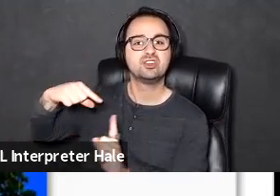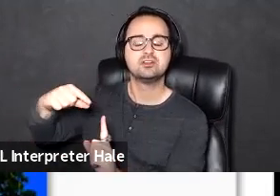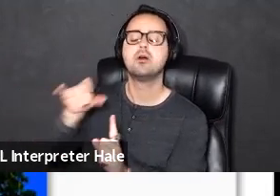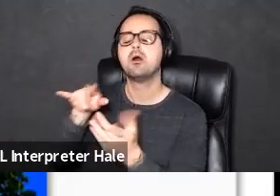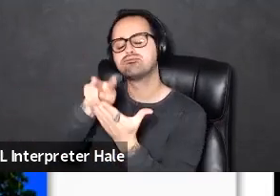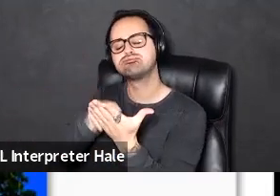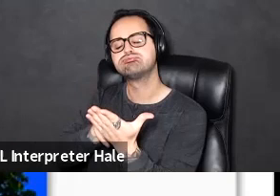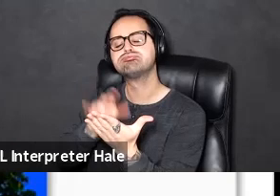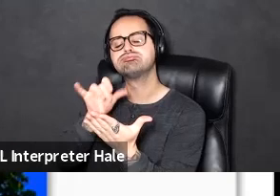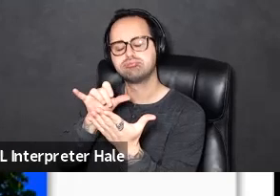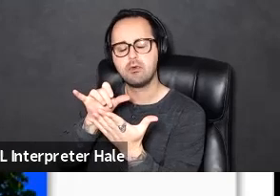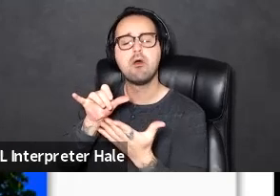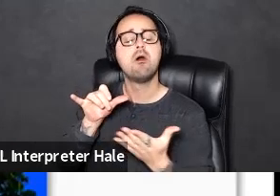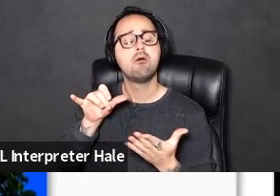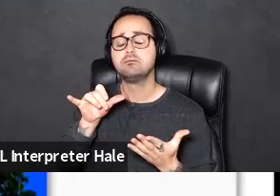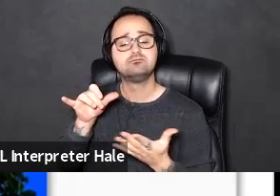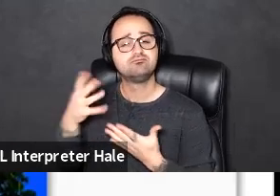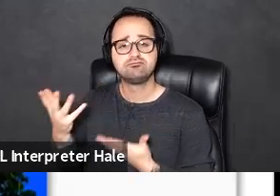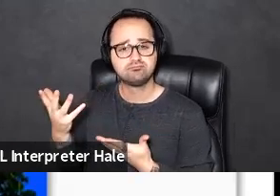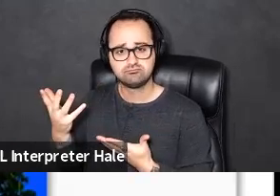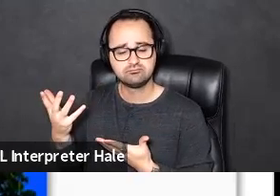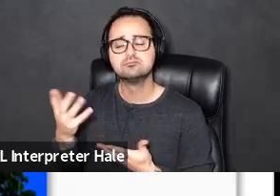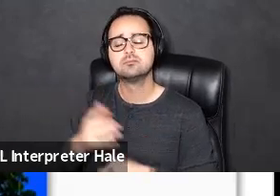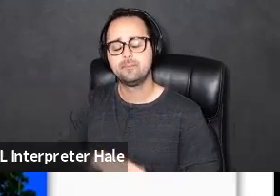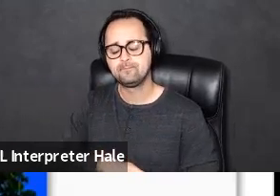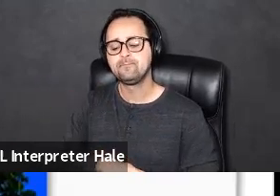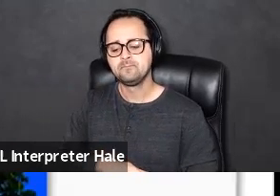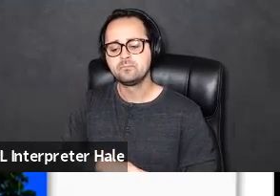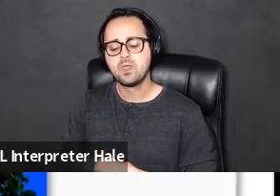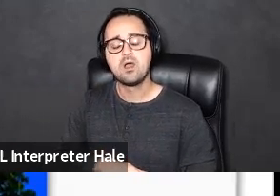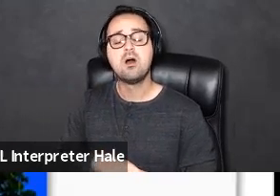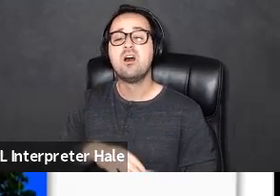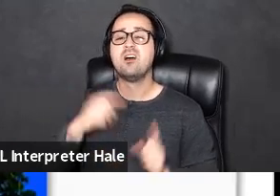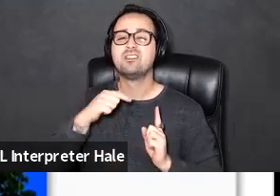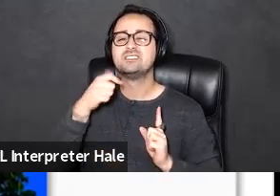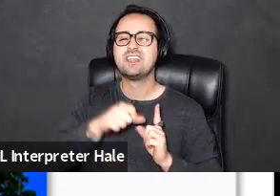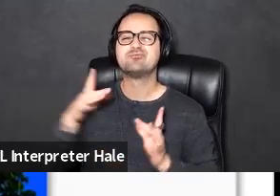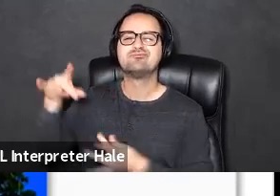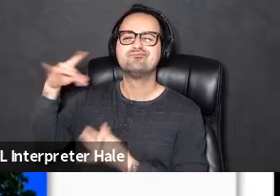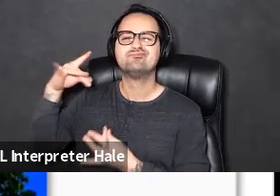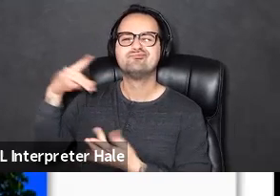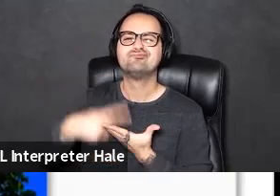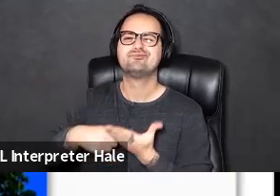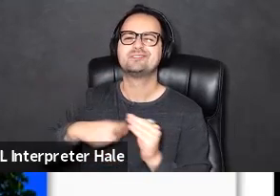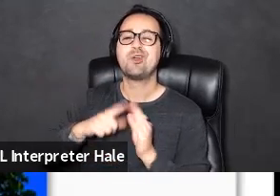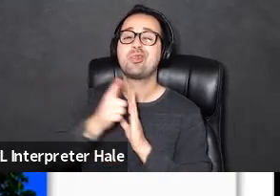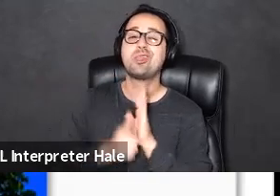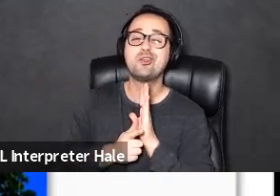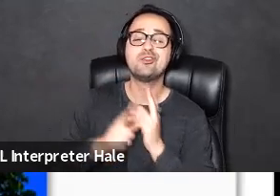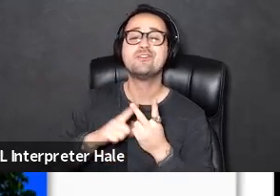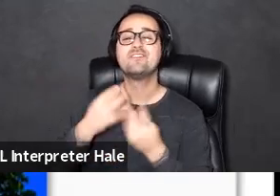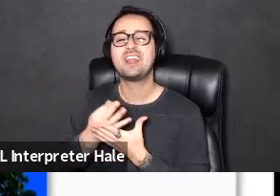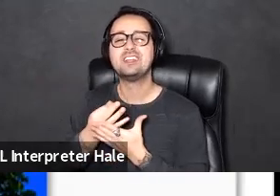set your child off that would make something more difficult for them. And this is also, talks about the legal and financial information as